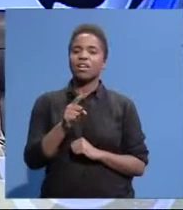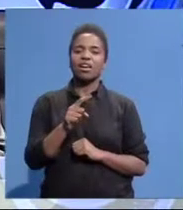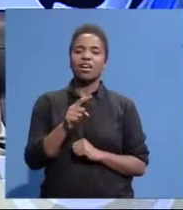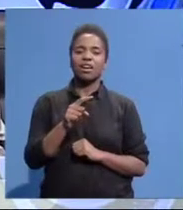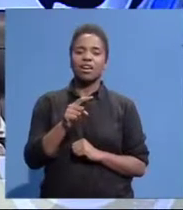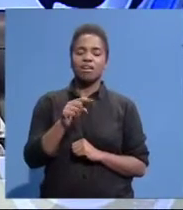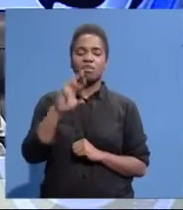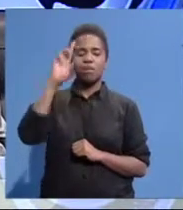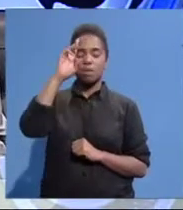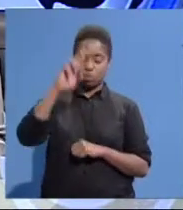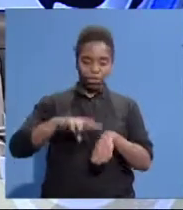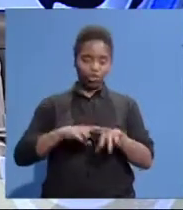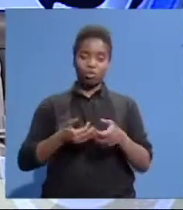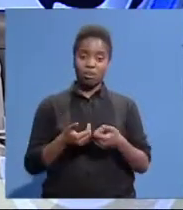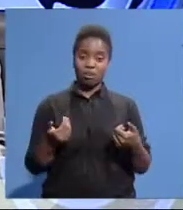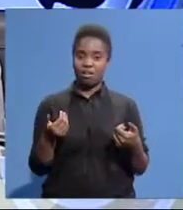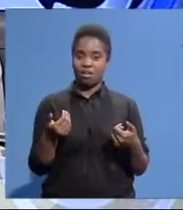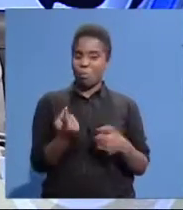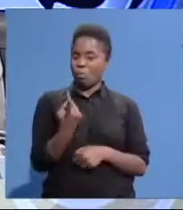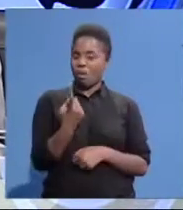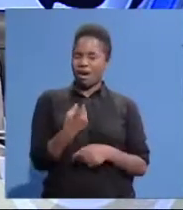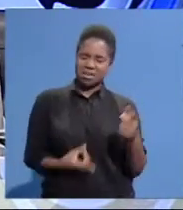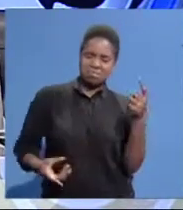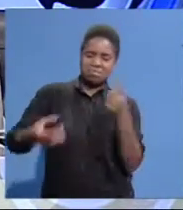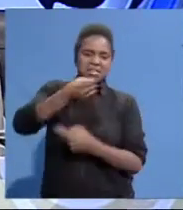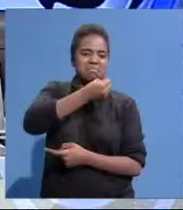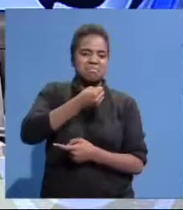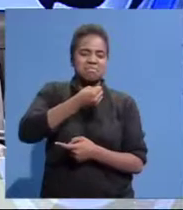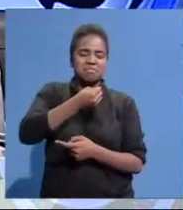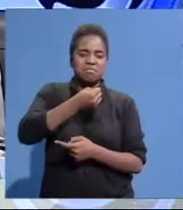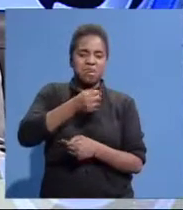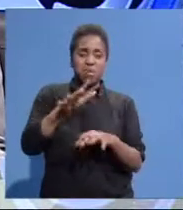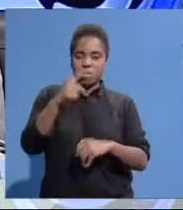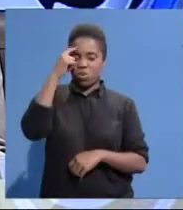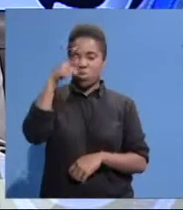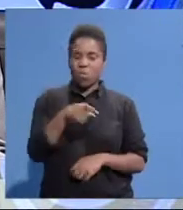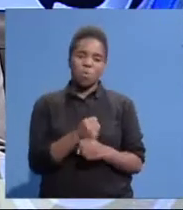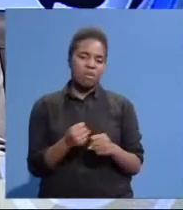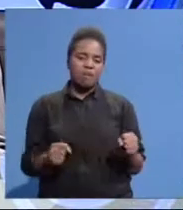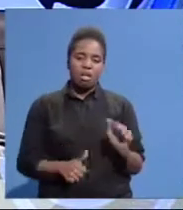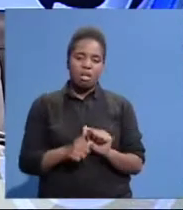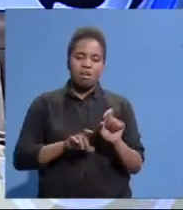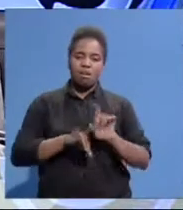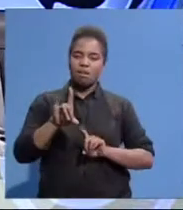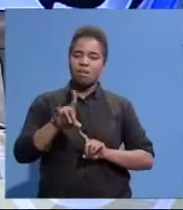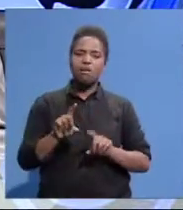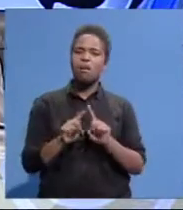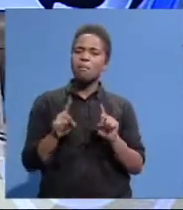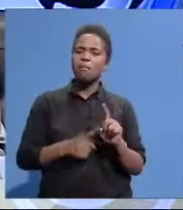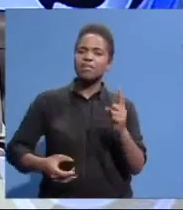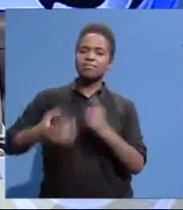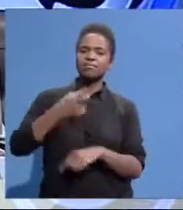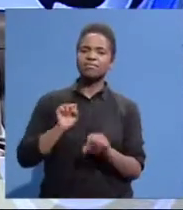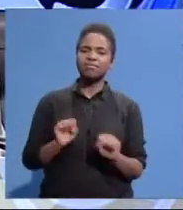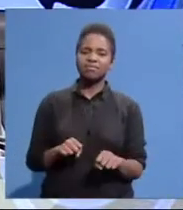The struggle against apartheid was just one of many. I note even in the national discourse that matters like